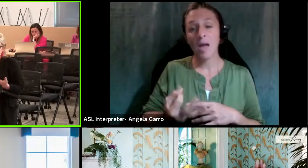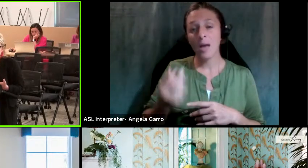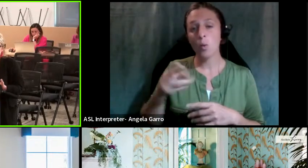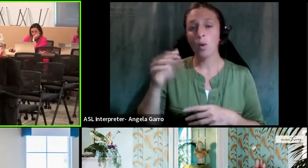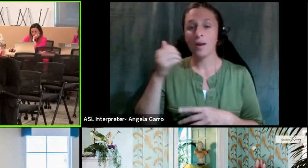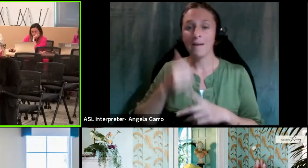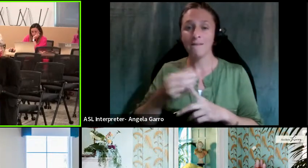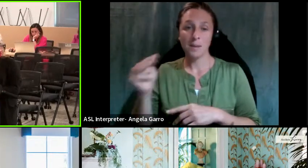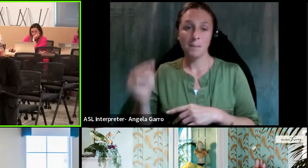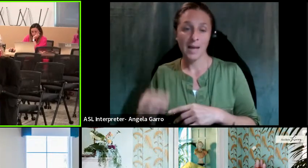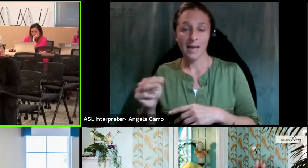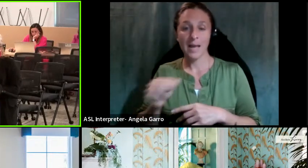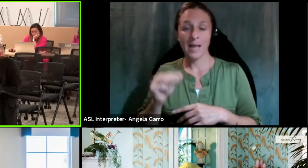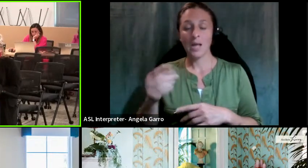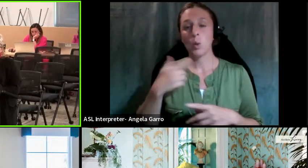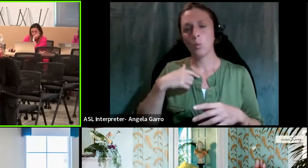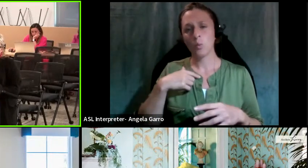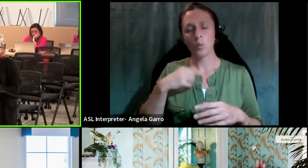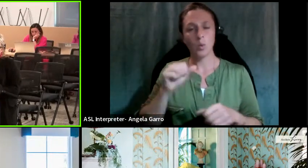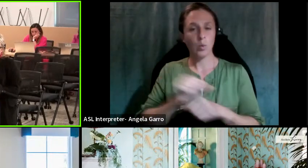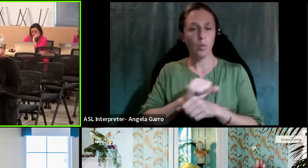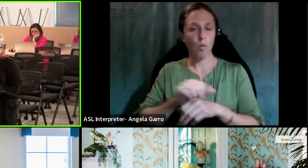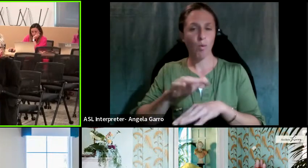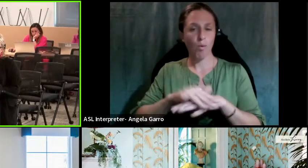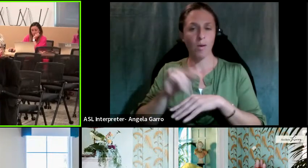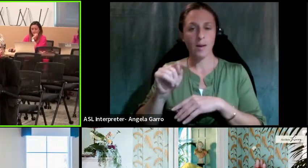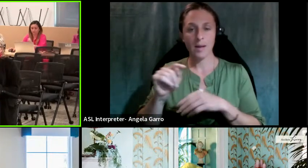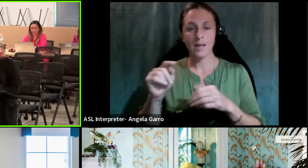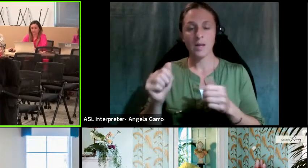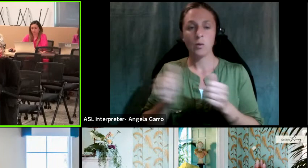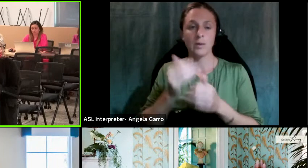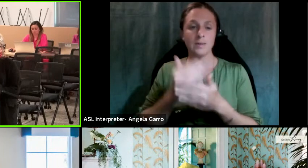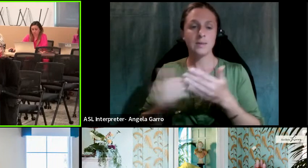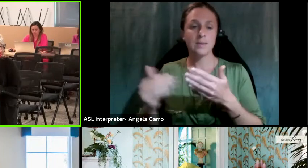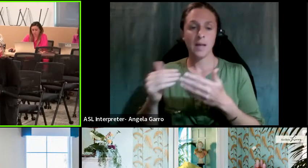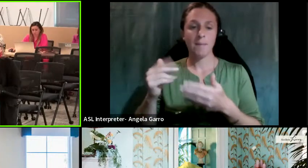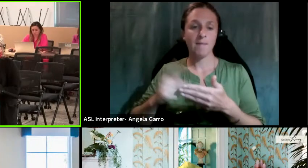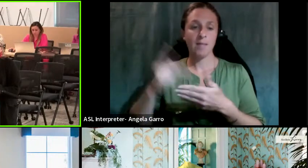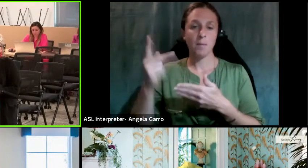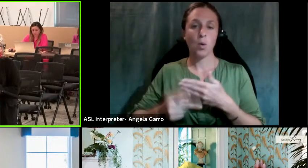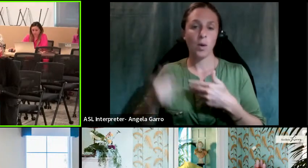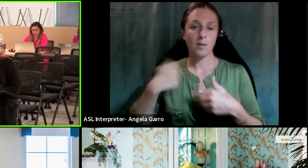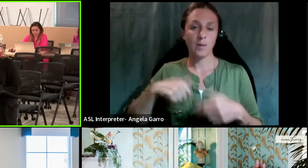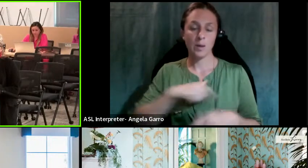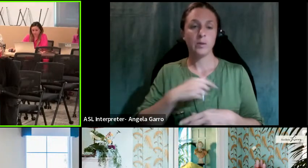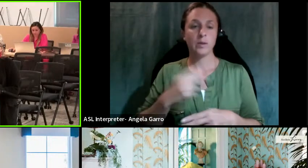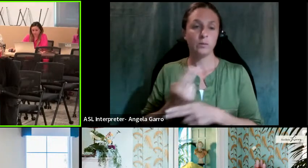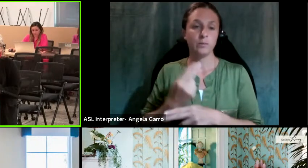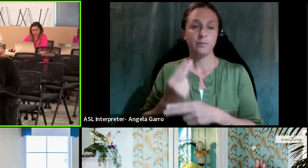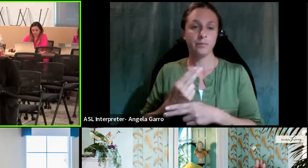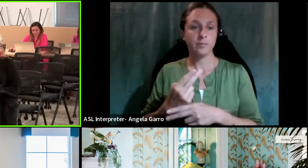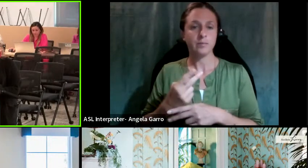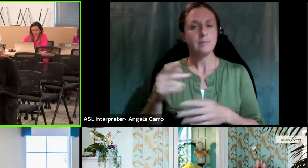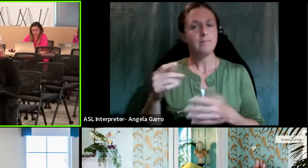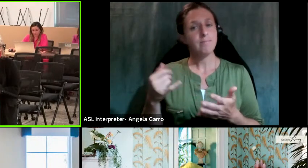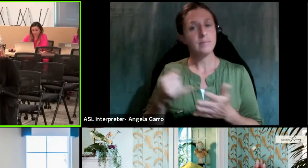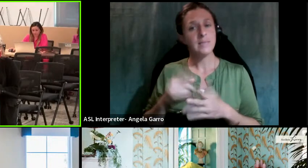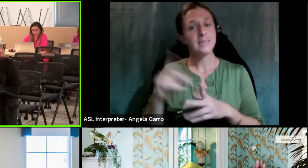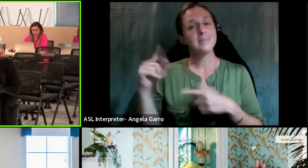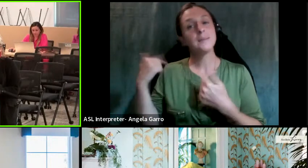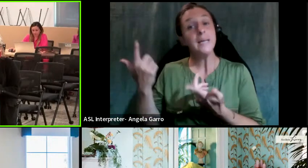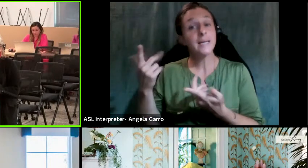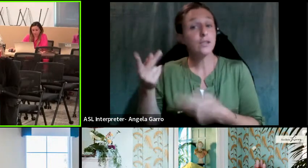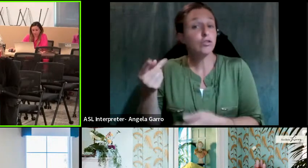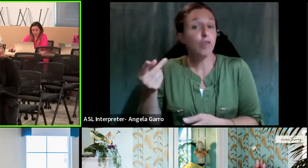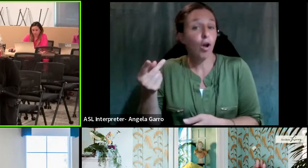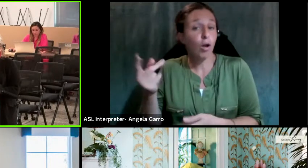on that with some of the programs that we're using. And it's been dogs so